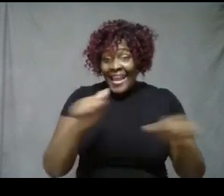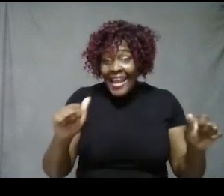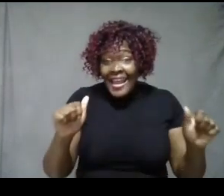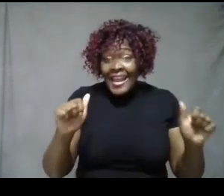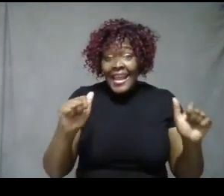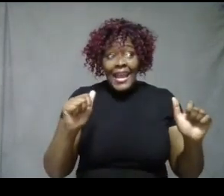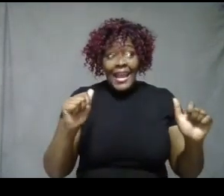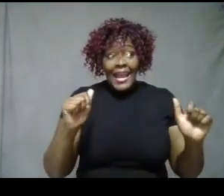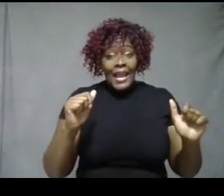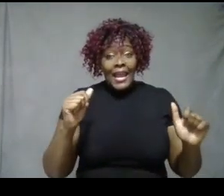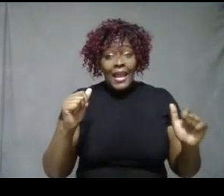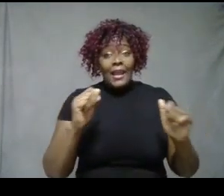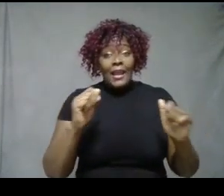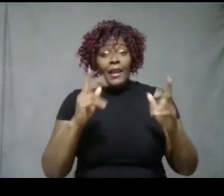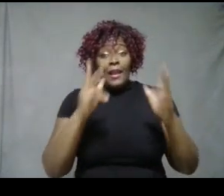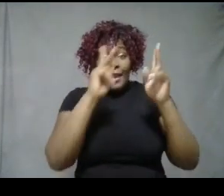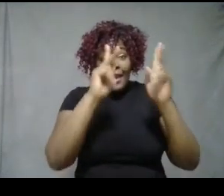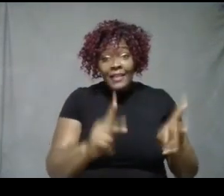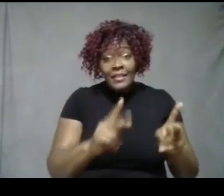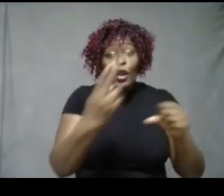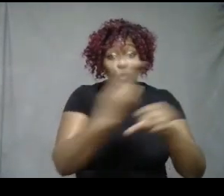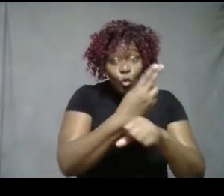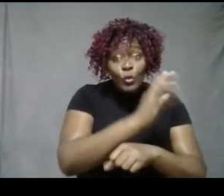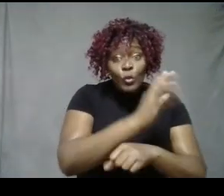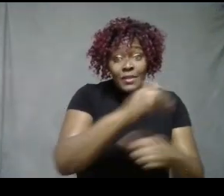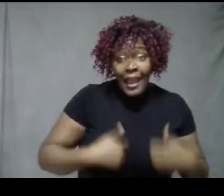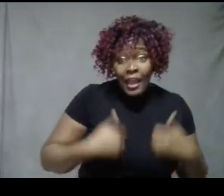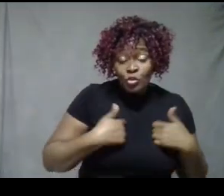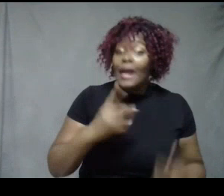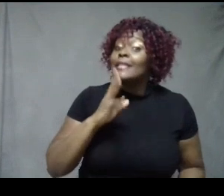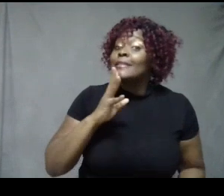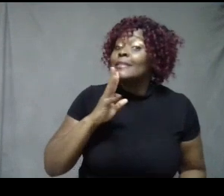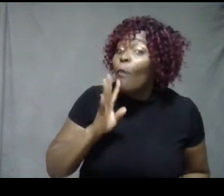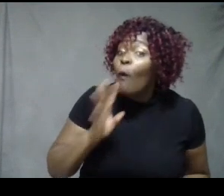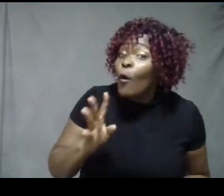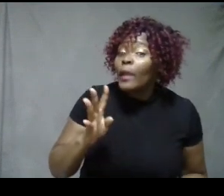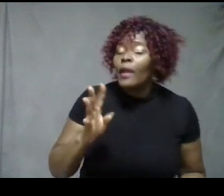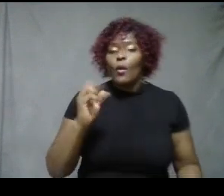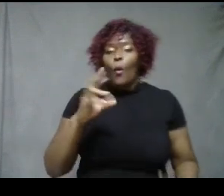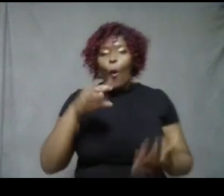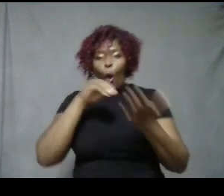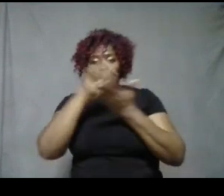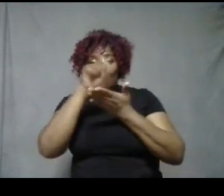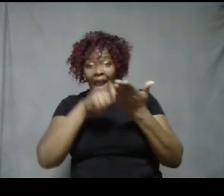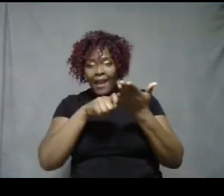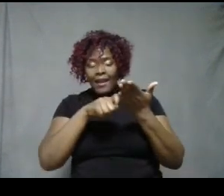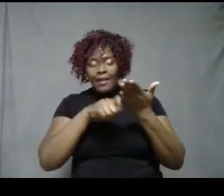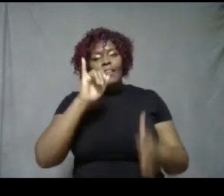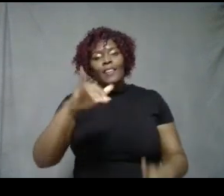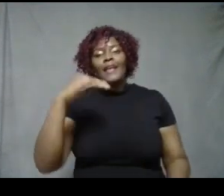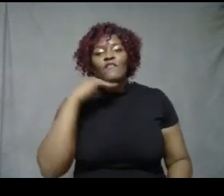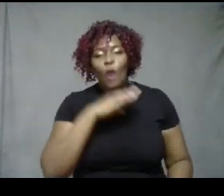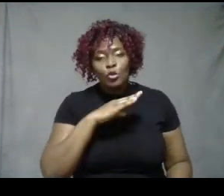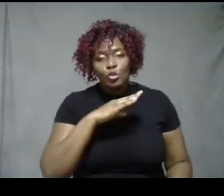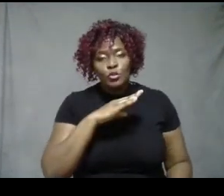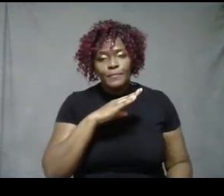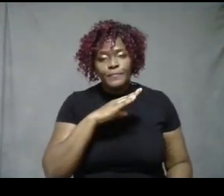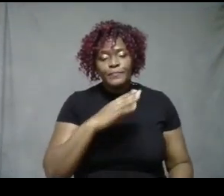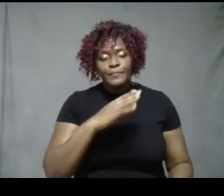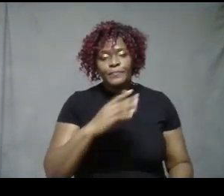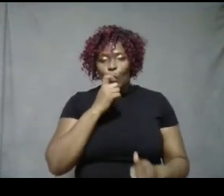address verbally or in writing, it is false. Sincerely, Ms. Kathy E. Harris, widow